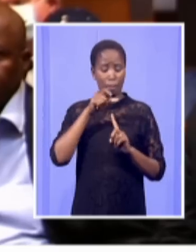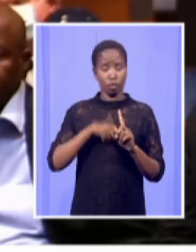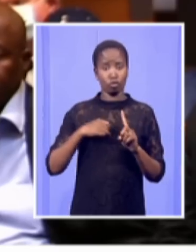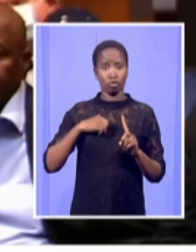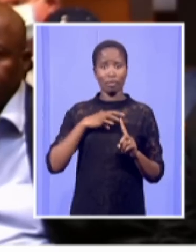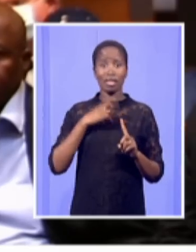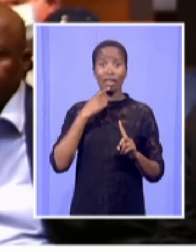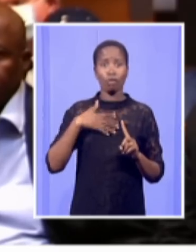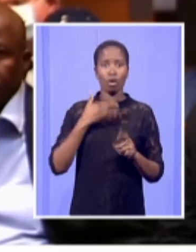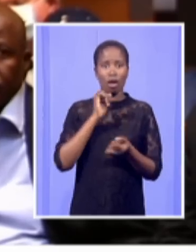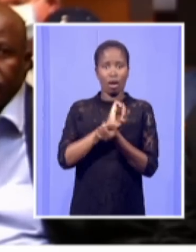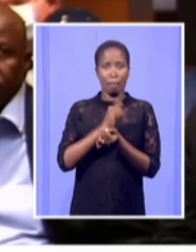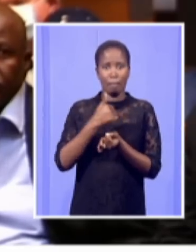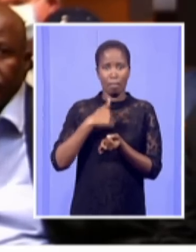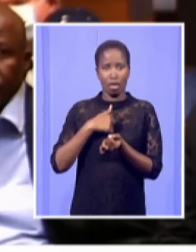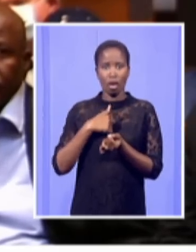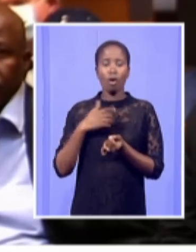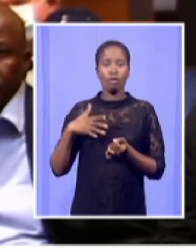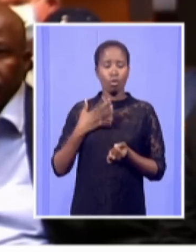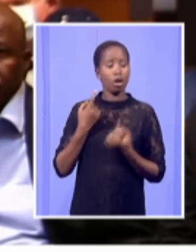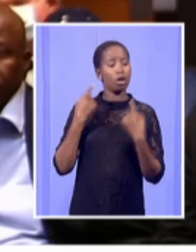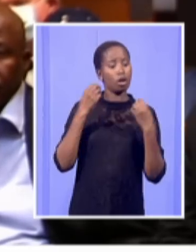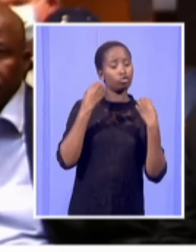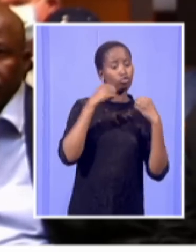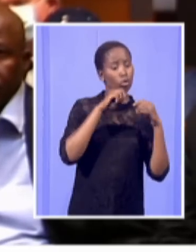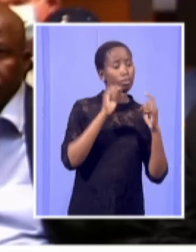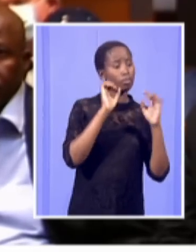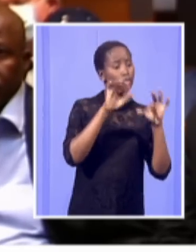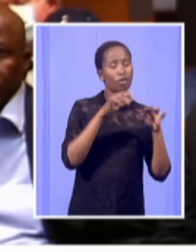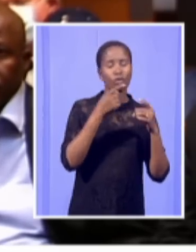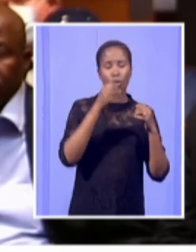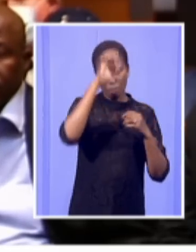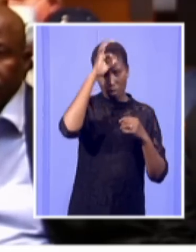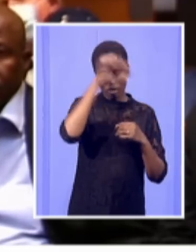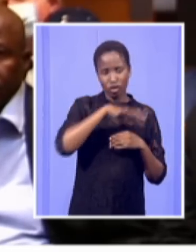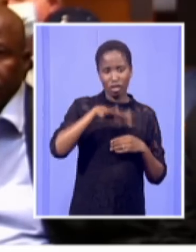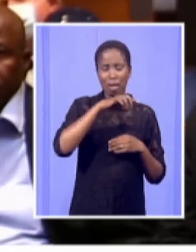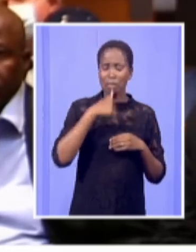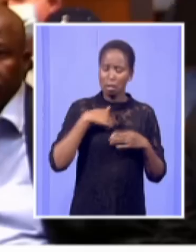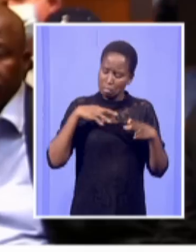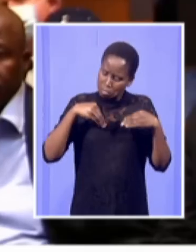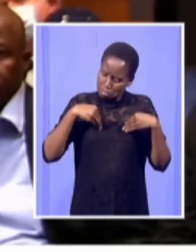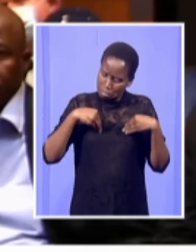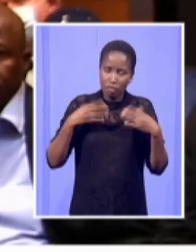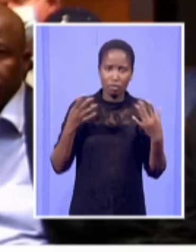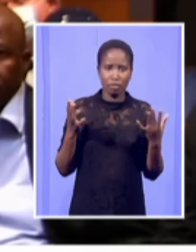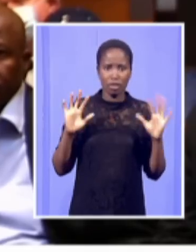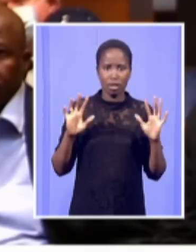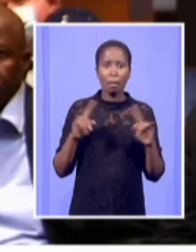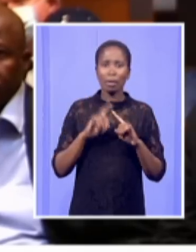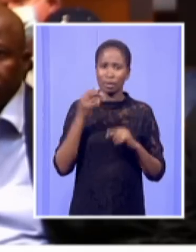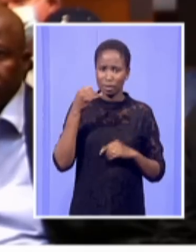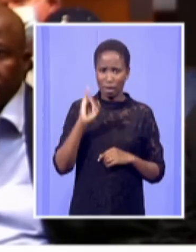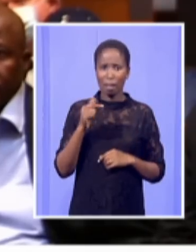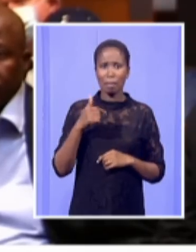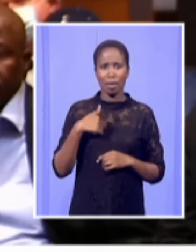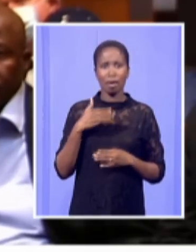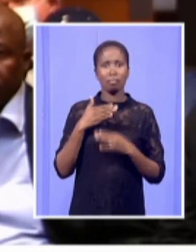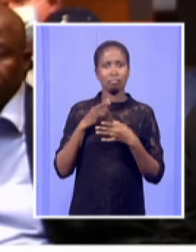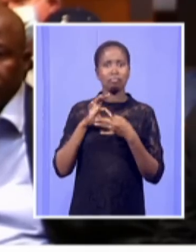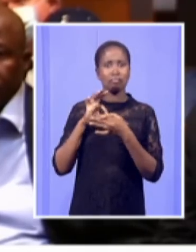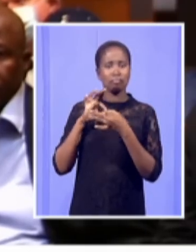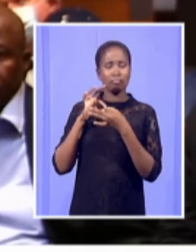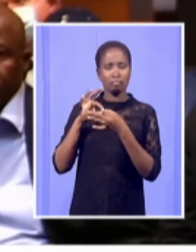and requested my attendance at his offices at the relevant police station. I have always had and still maintain a very close relationship with my family